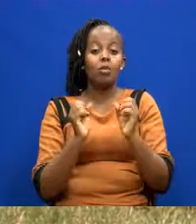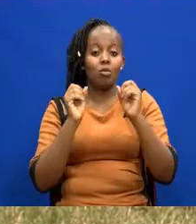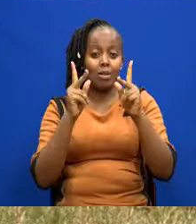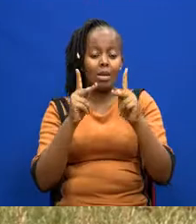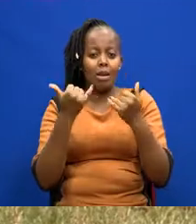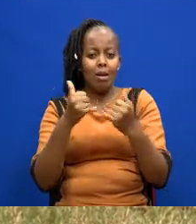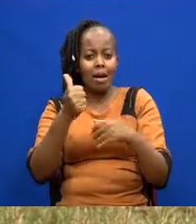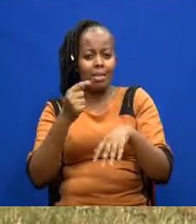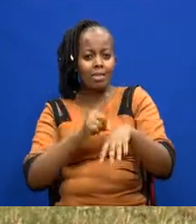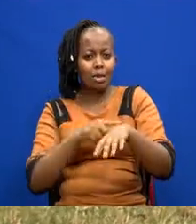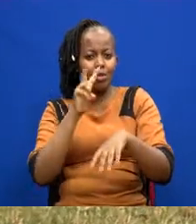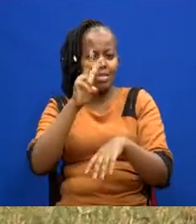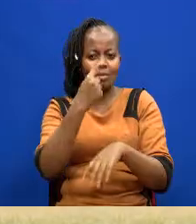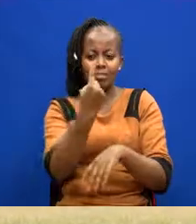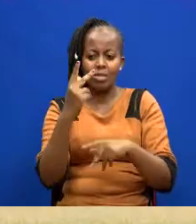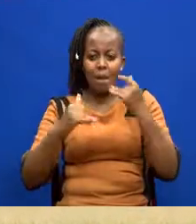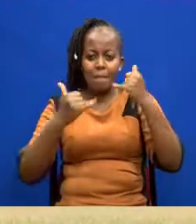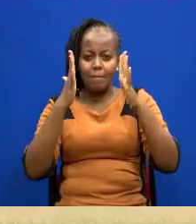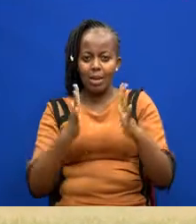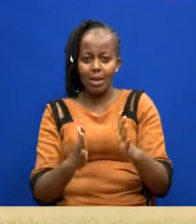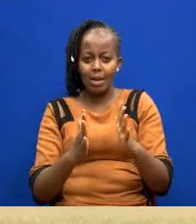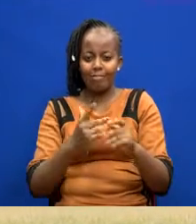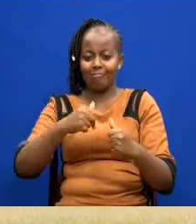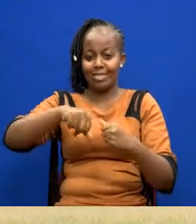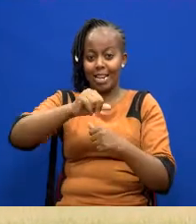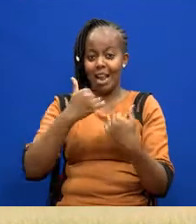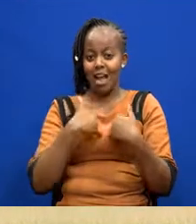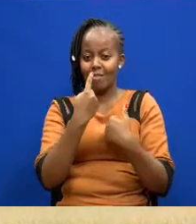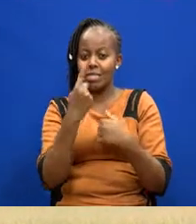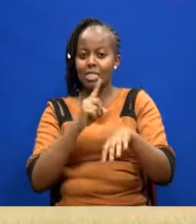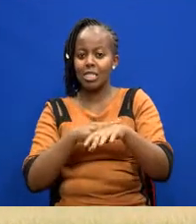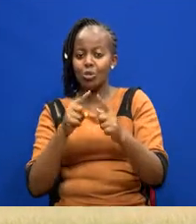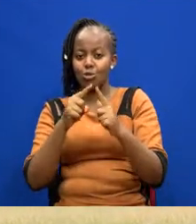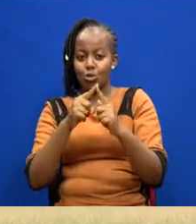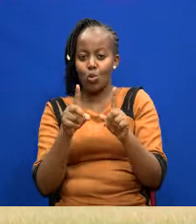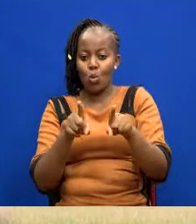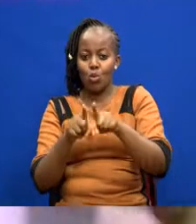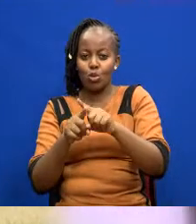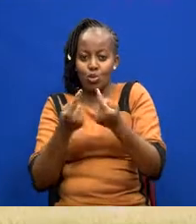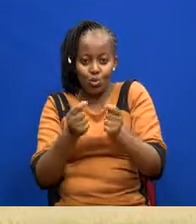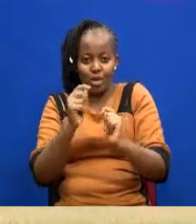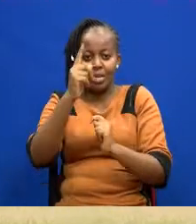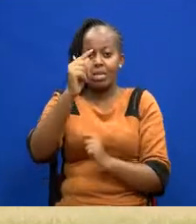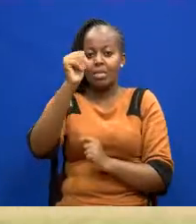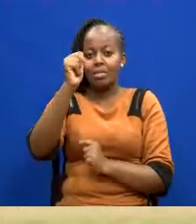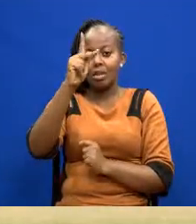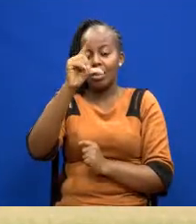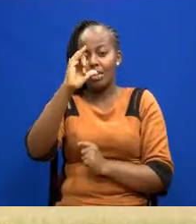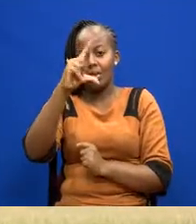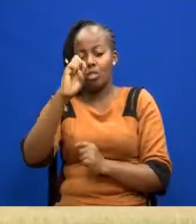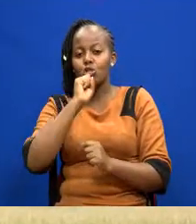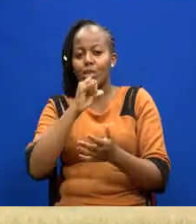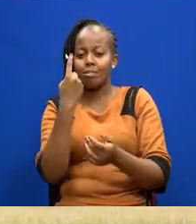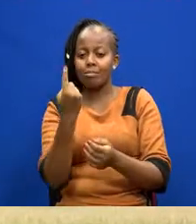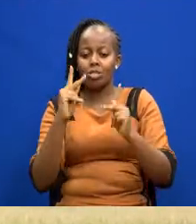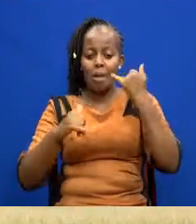Okay, round 2, we saw that each and every player has a turn to also do the tackling so that each and every player